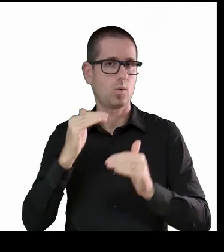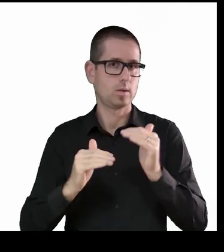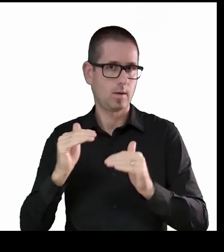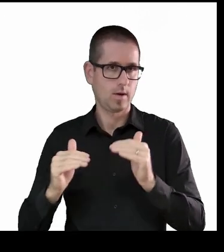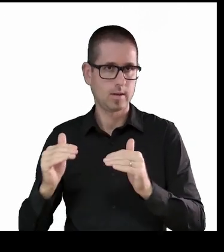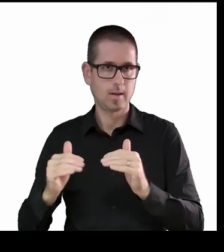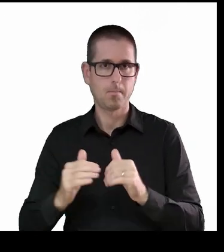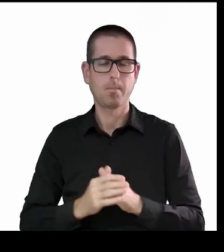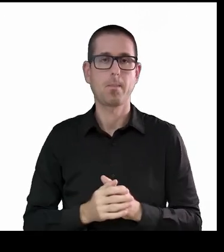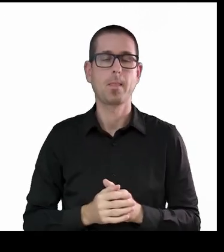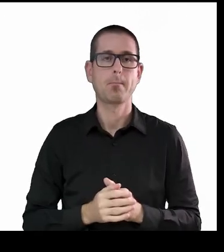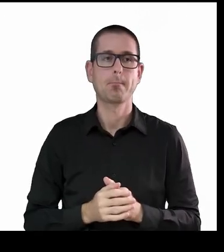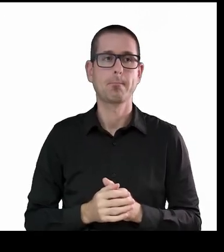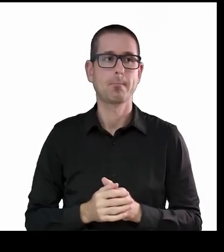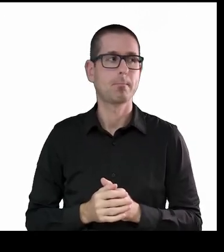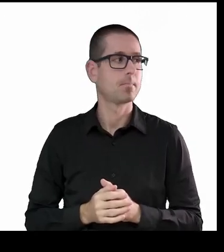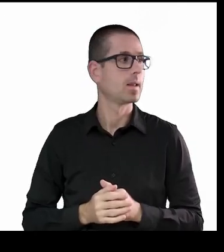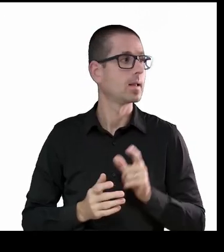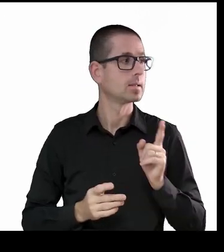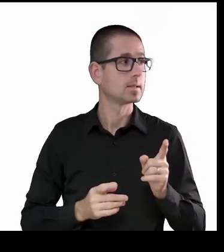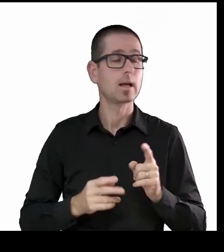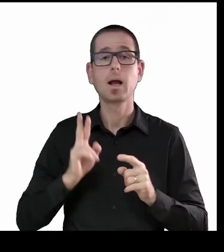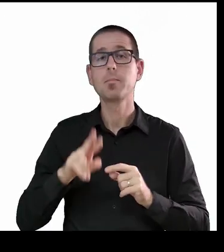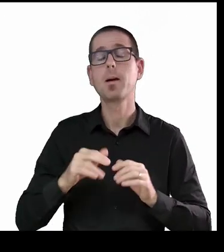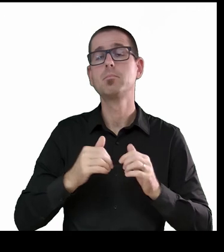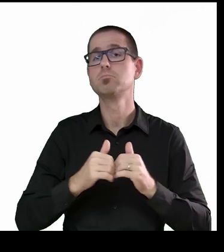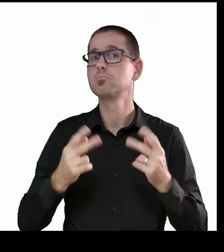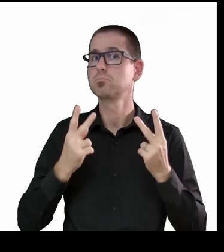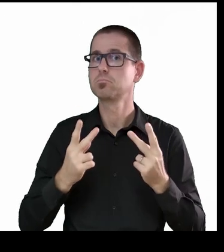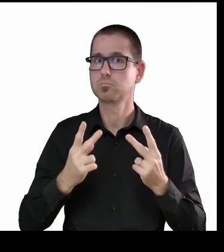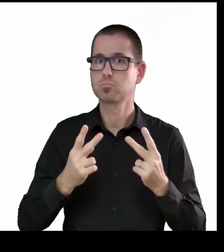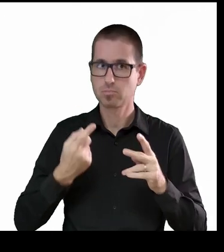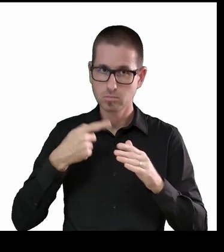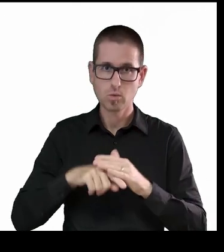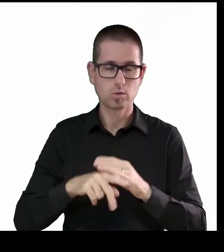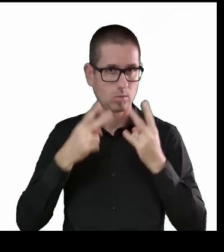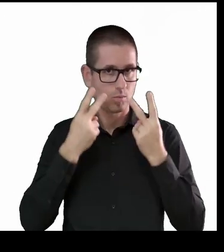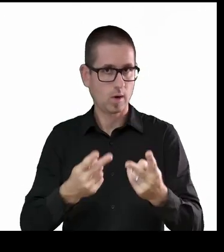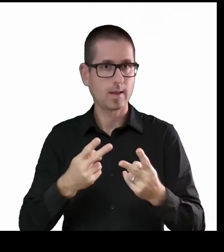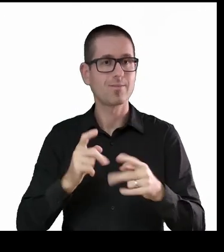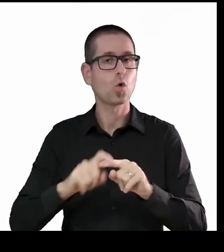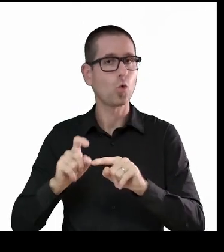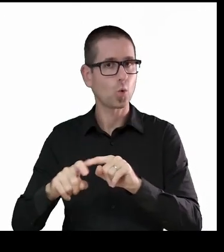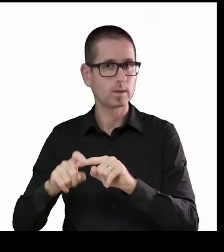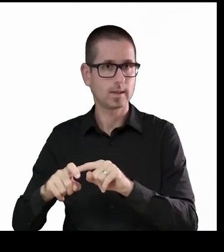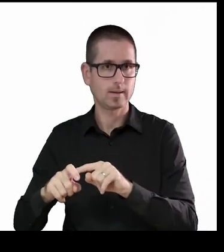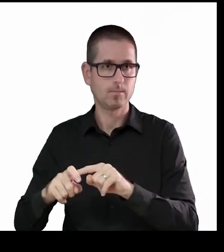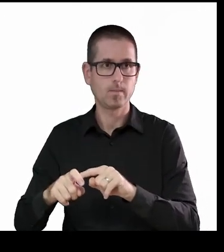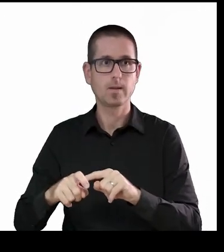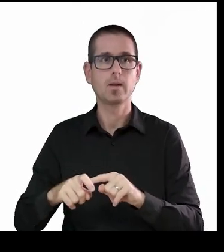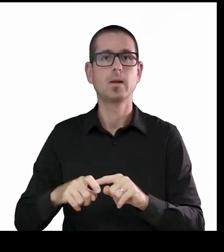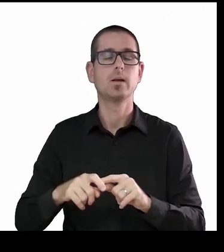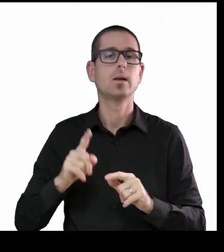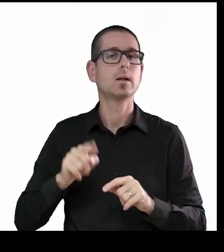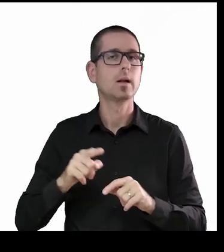Set for Inclusion project has a significant insight into the tool itself and its the effectiveness